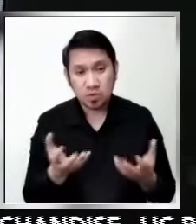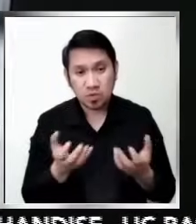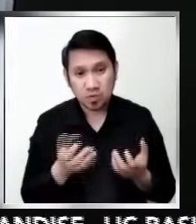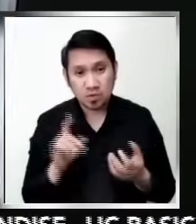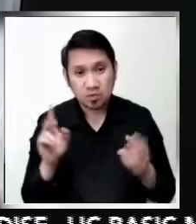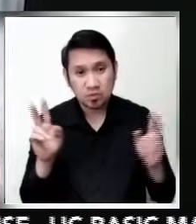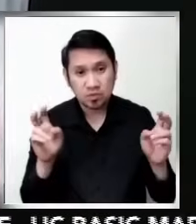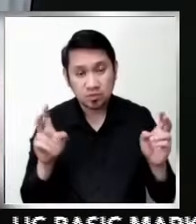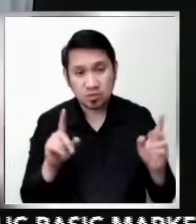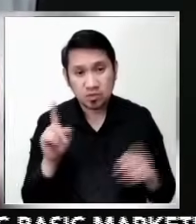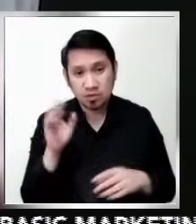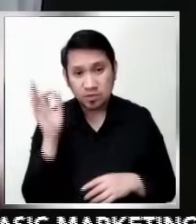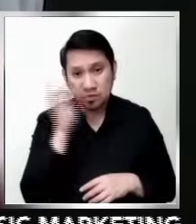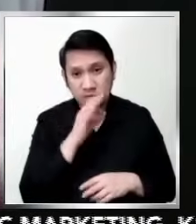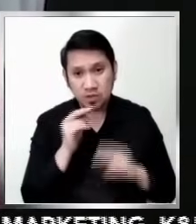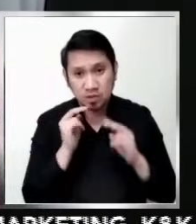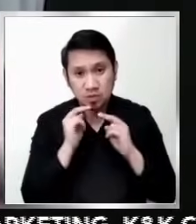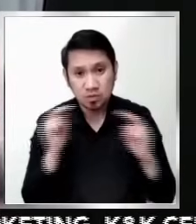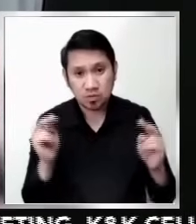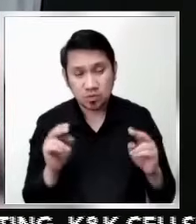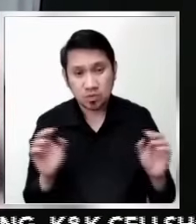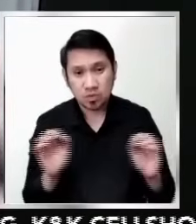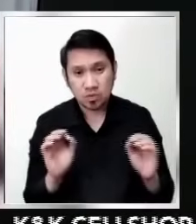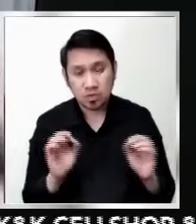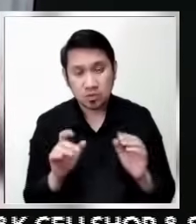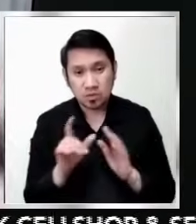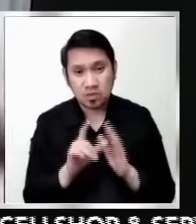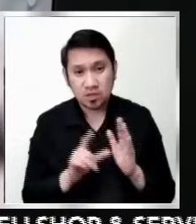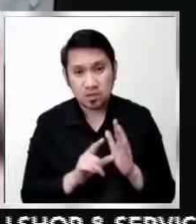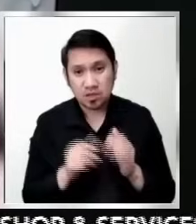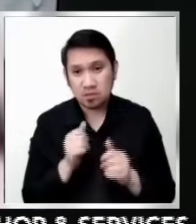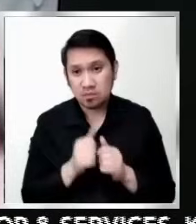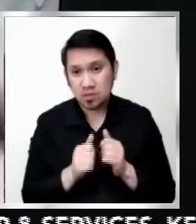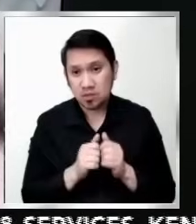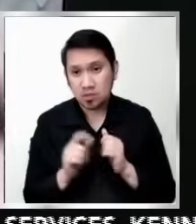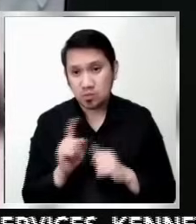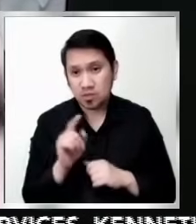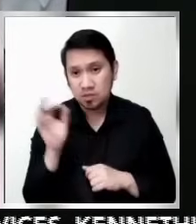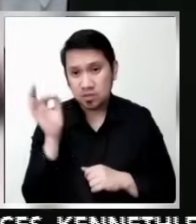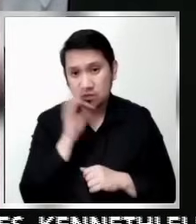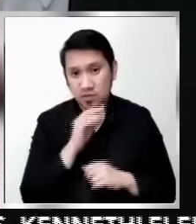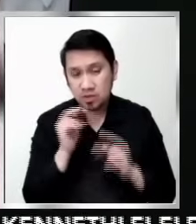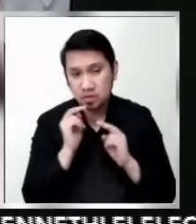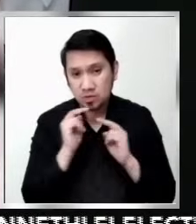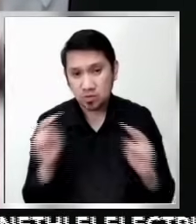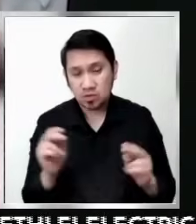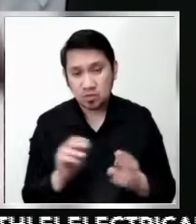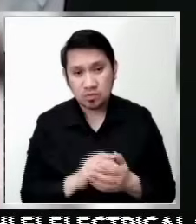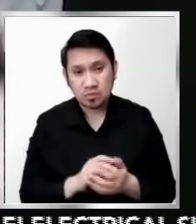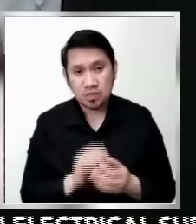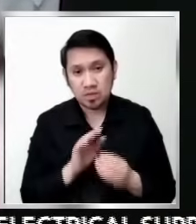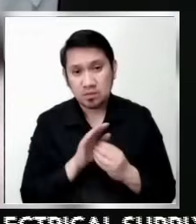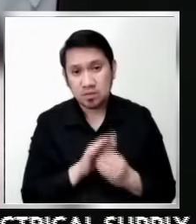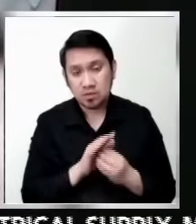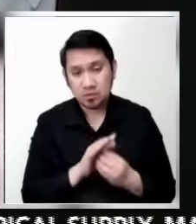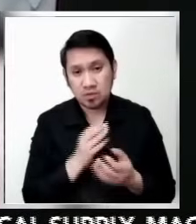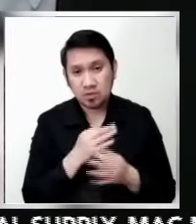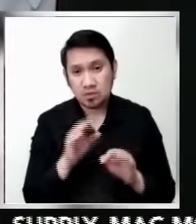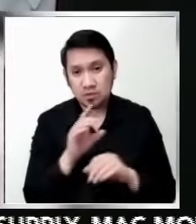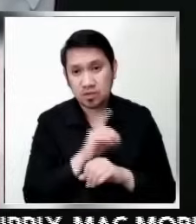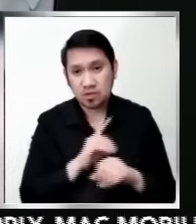fake news kasi there is no legal definition of what is fake news freedom of press kasi and freedom of expression that's part of